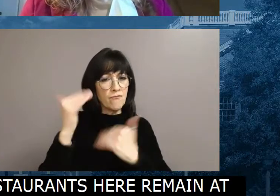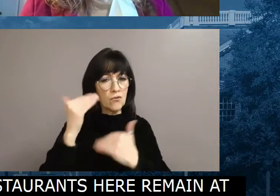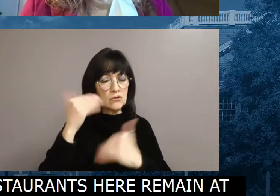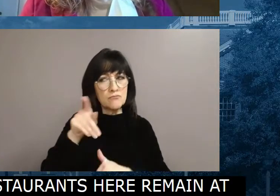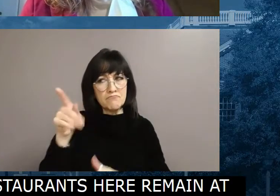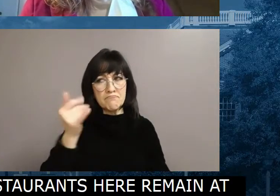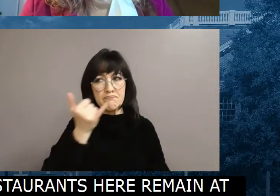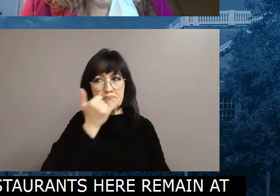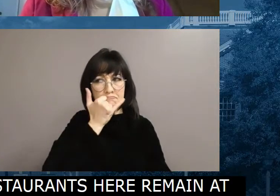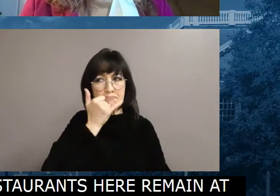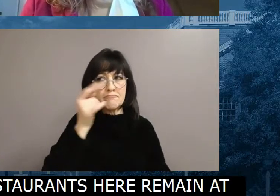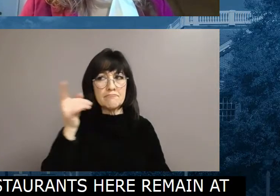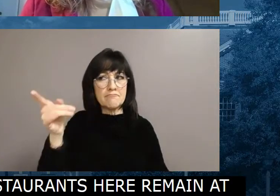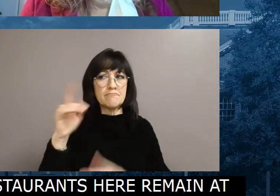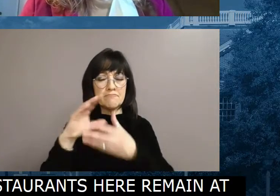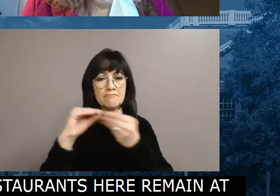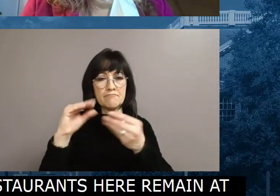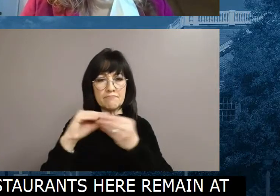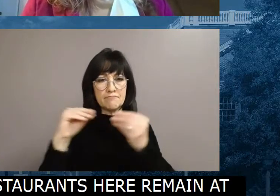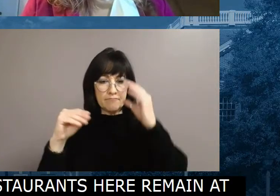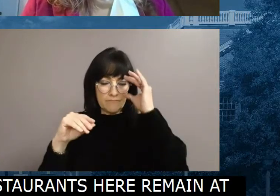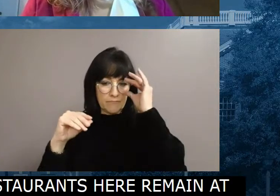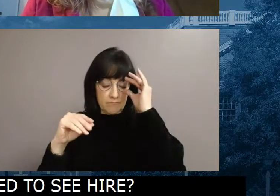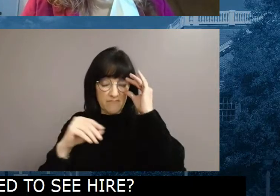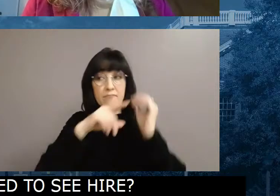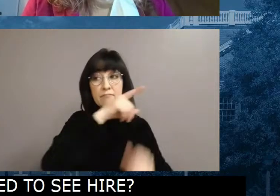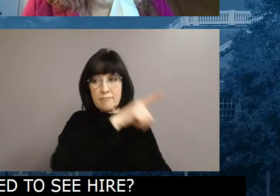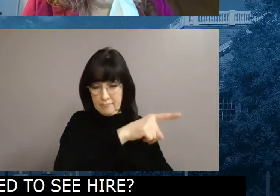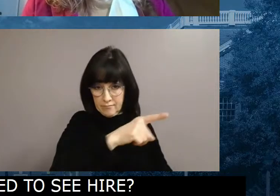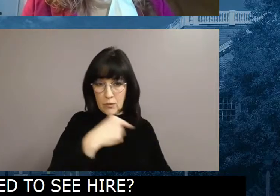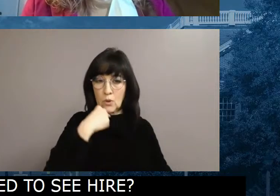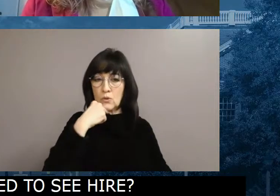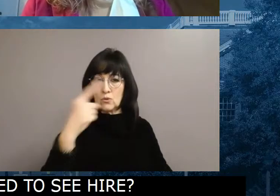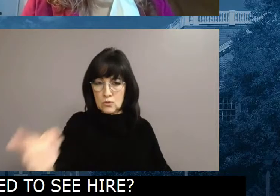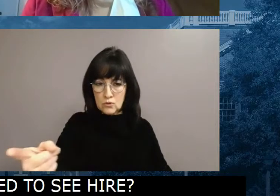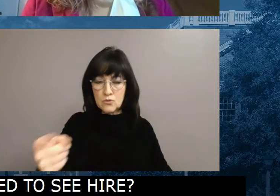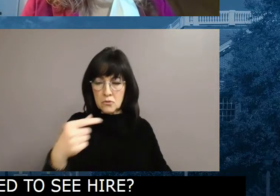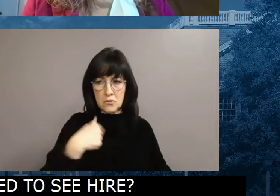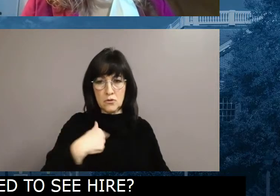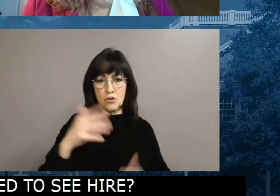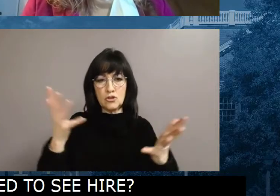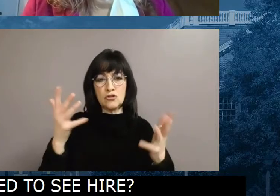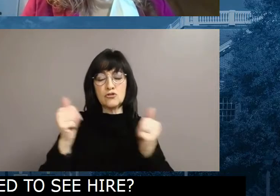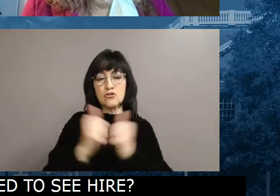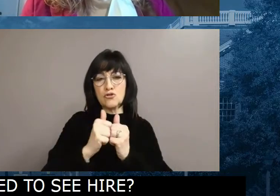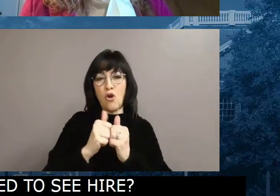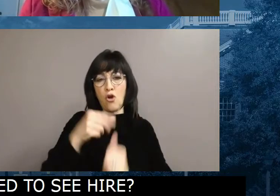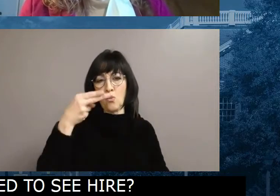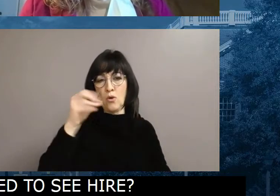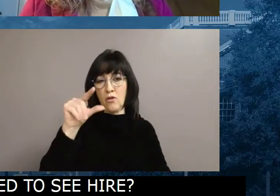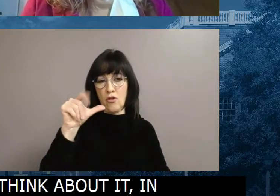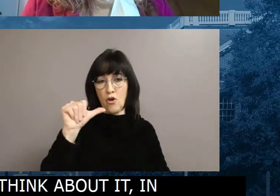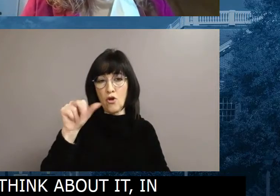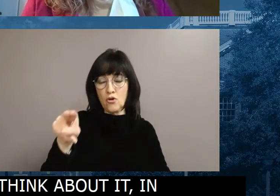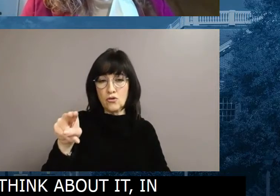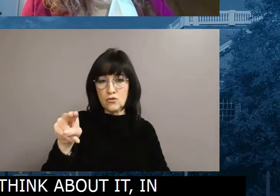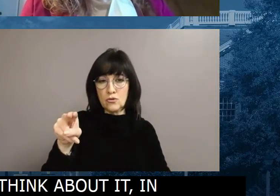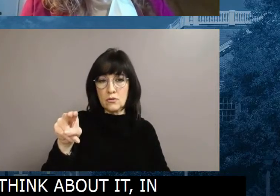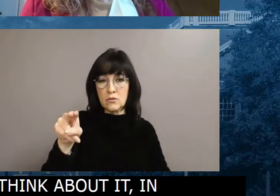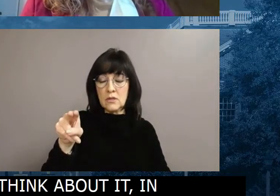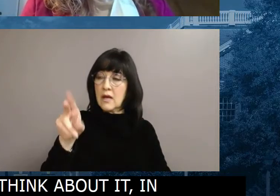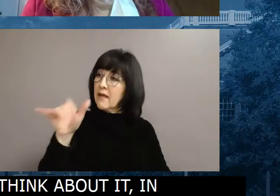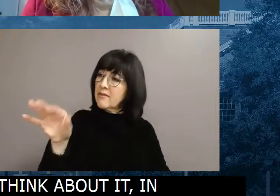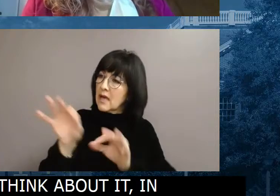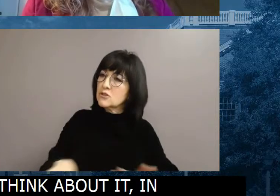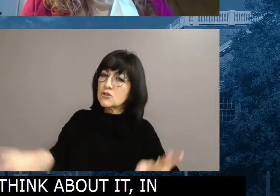have distancing, mask wearing, and et cetera. I talked to Governor Hogan. Sure, capacity, sorry. Oh, no, that's important. And I